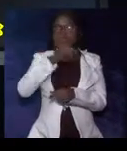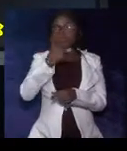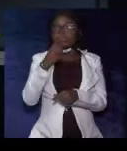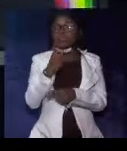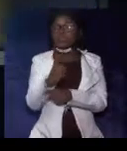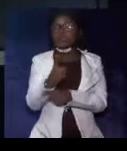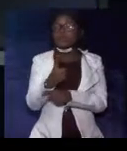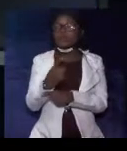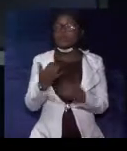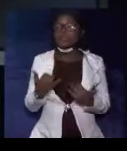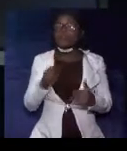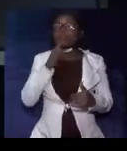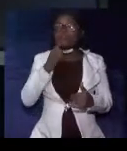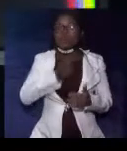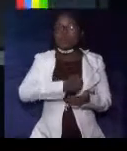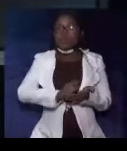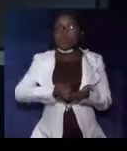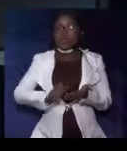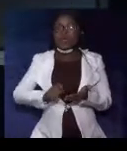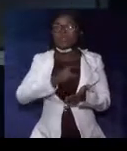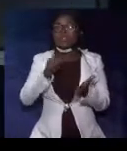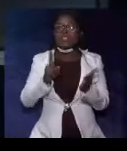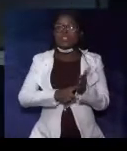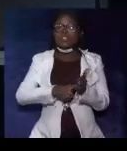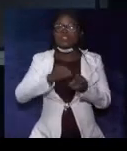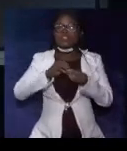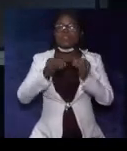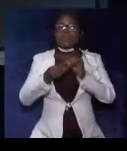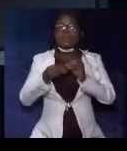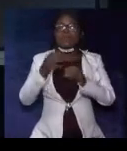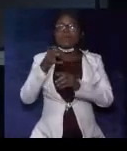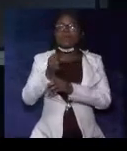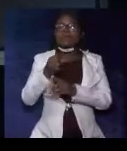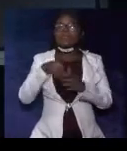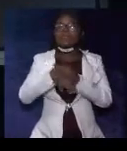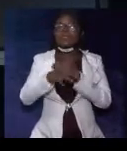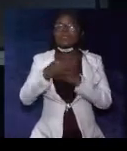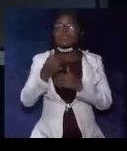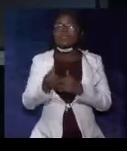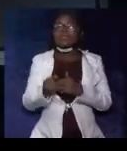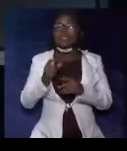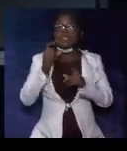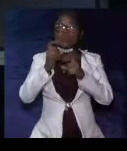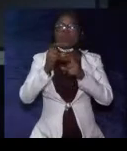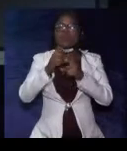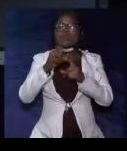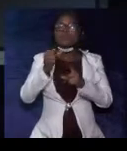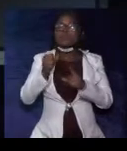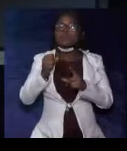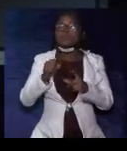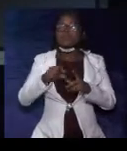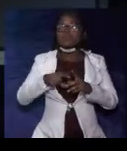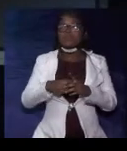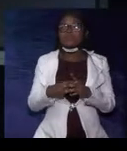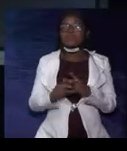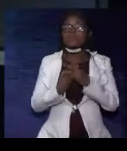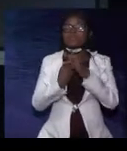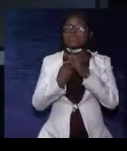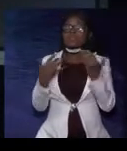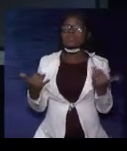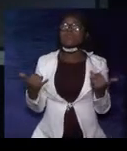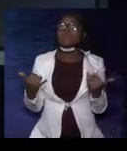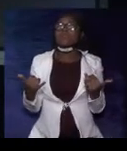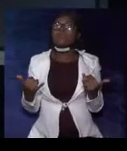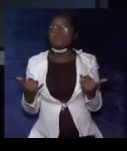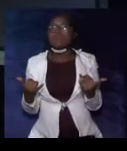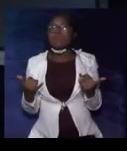activities. Let's see about that. Now you are to write these numbers in words. You have another 1